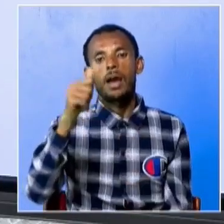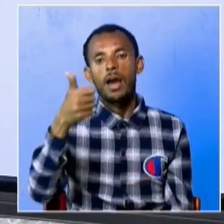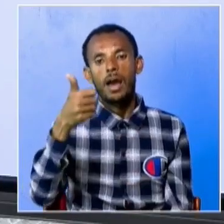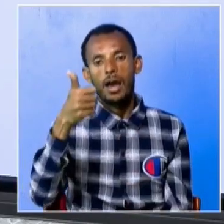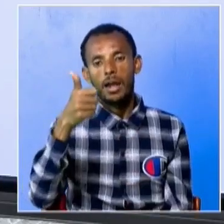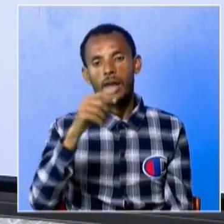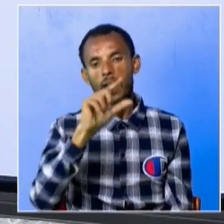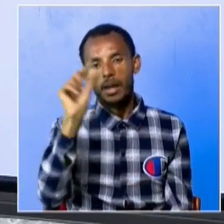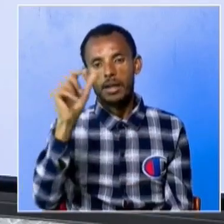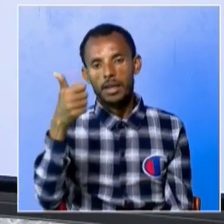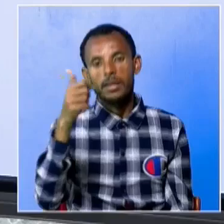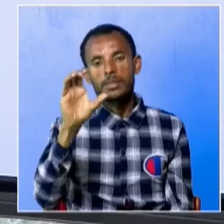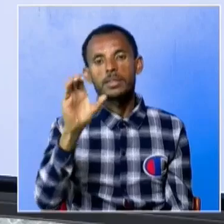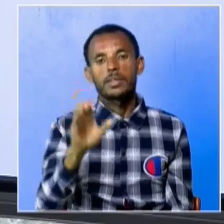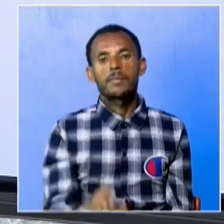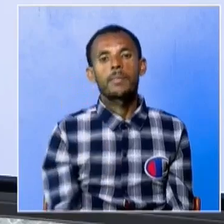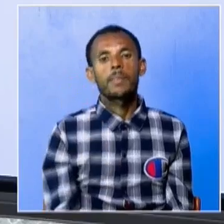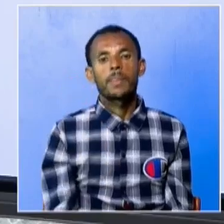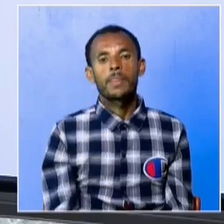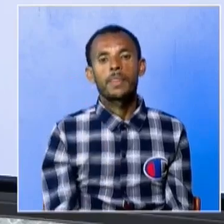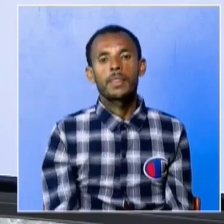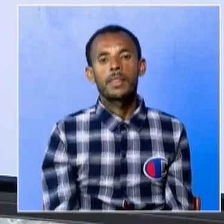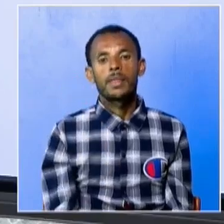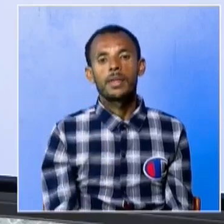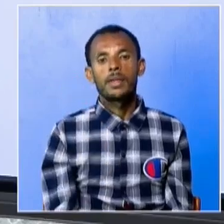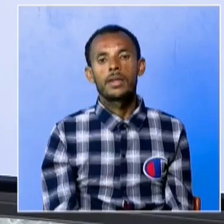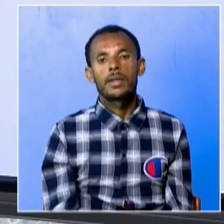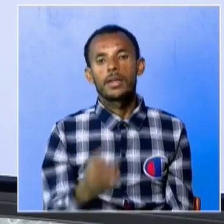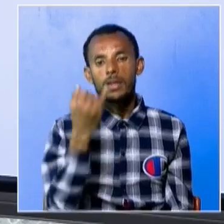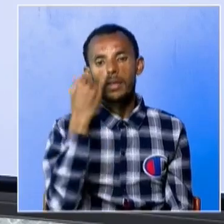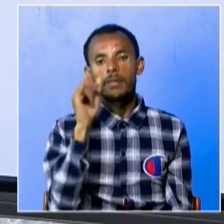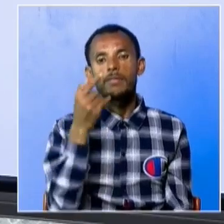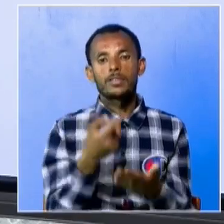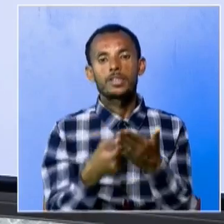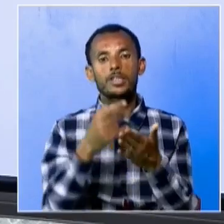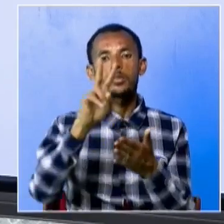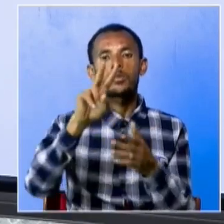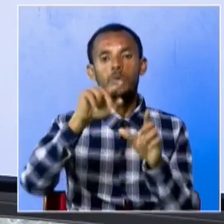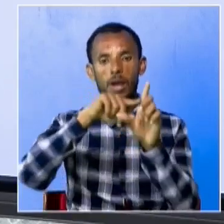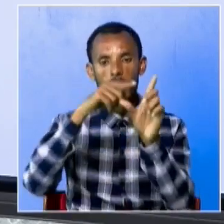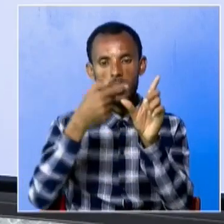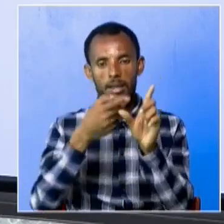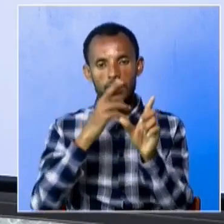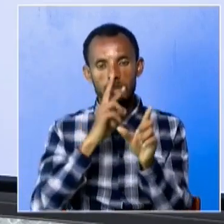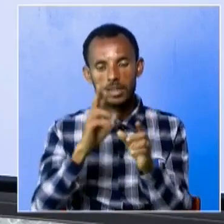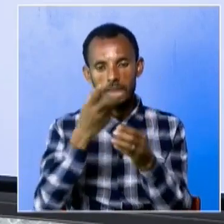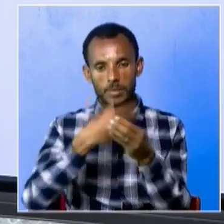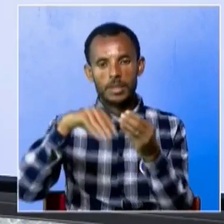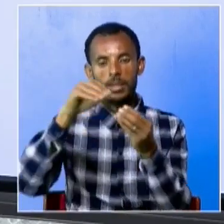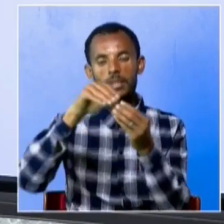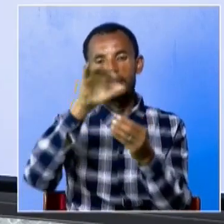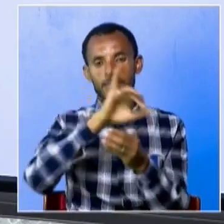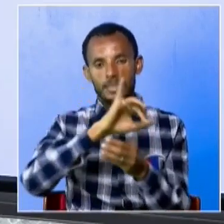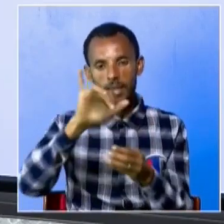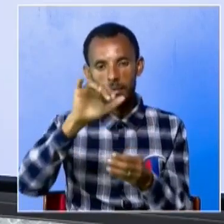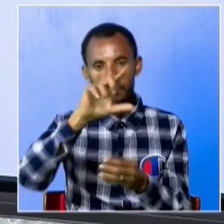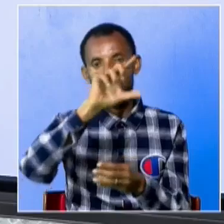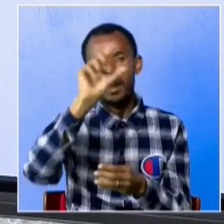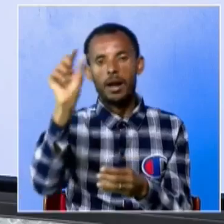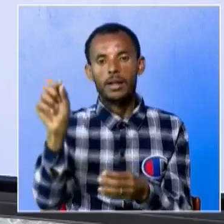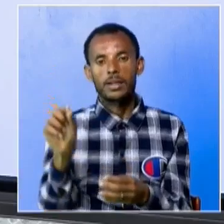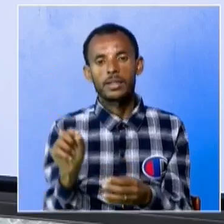same arc AC, okay? So if these two angles are subtended by the same